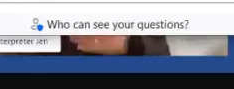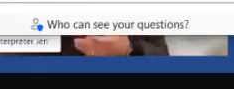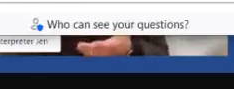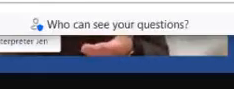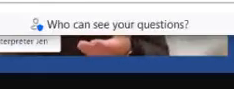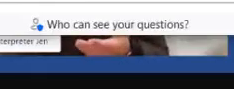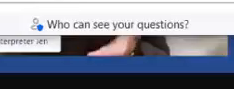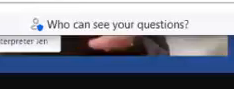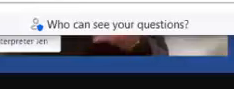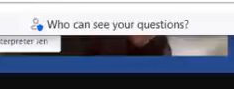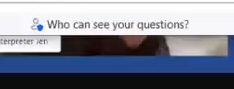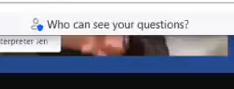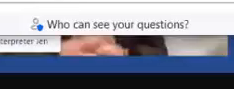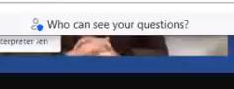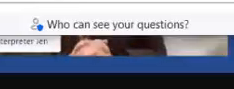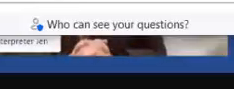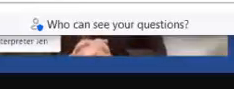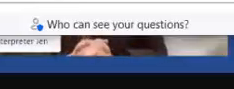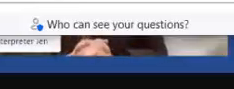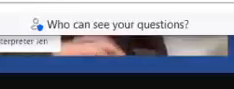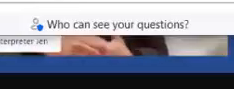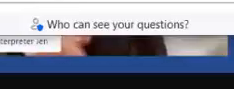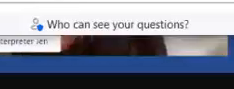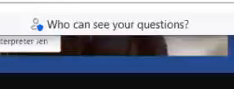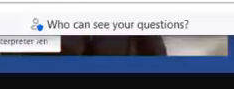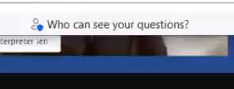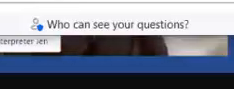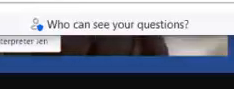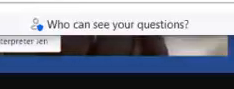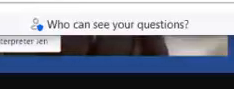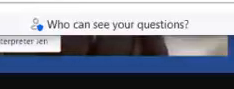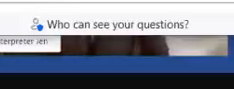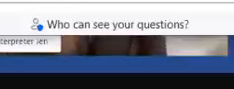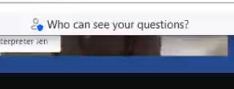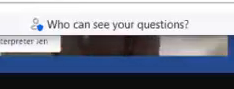it stands. Okay. Do we have a second?